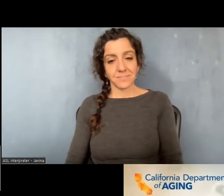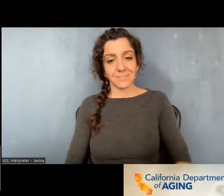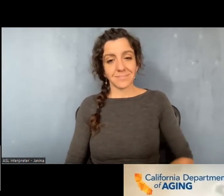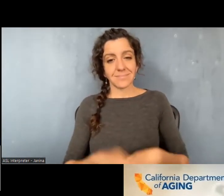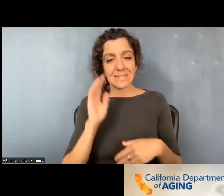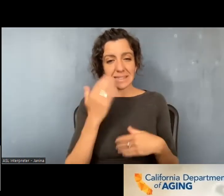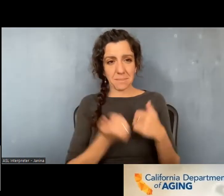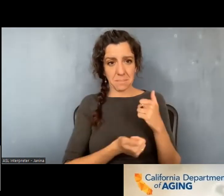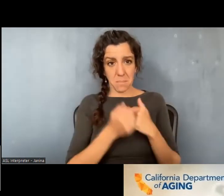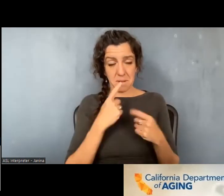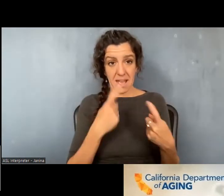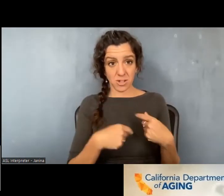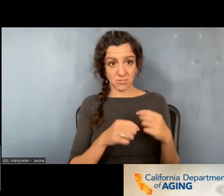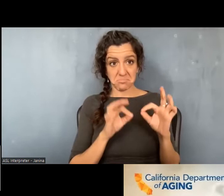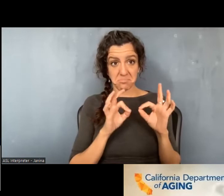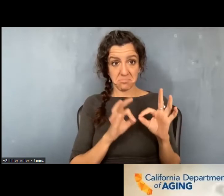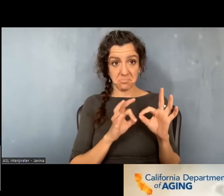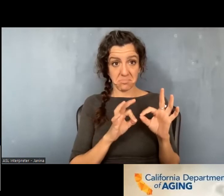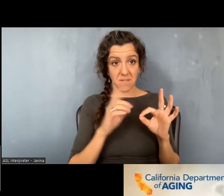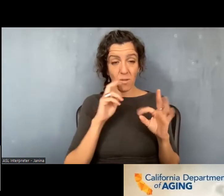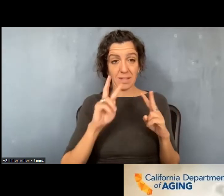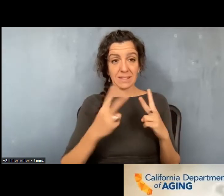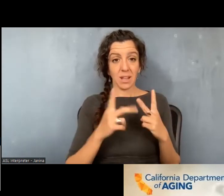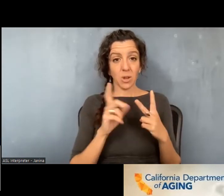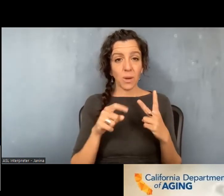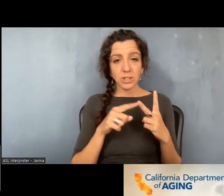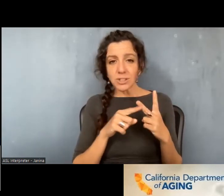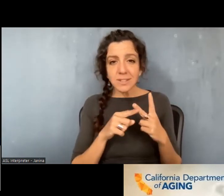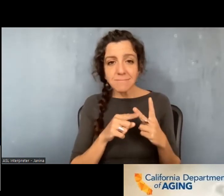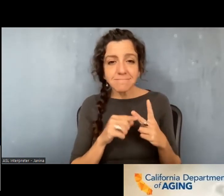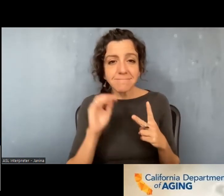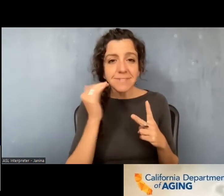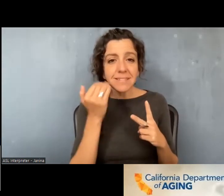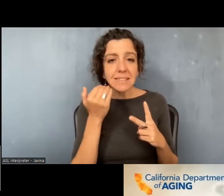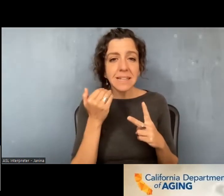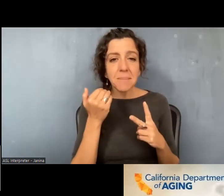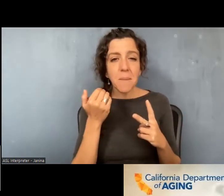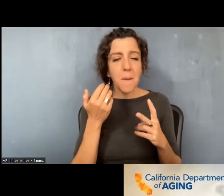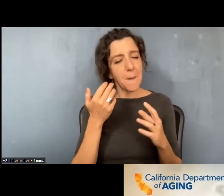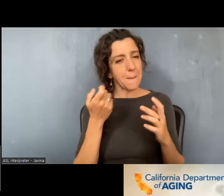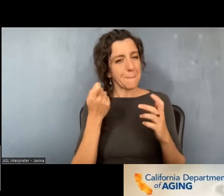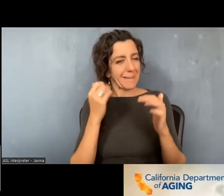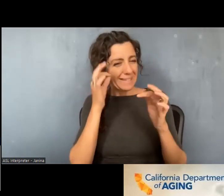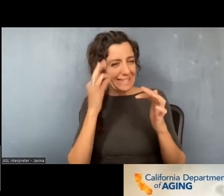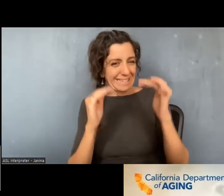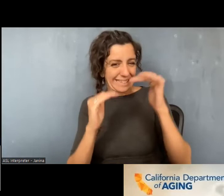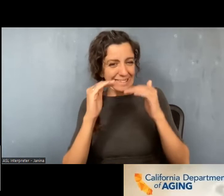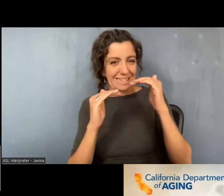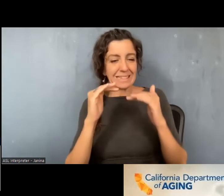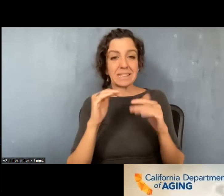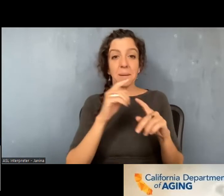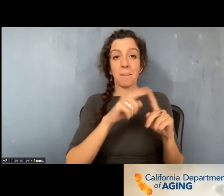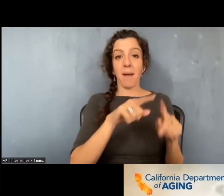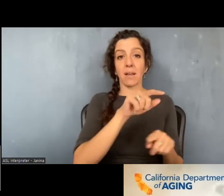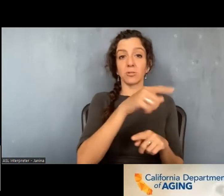the answers in for poll number 2. It looks like a little bit of a tie, but it looks like by